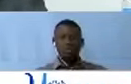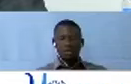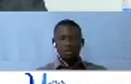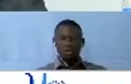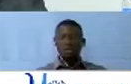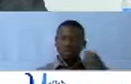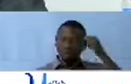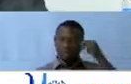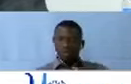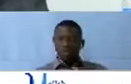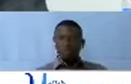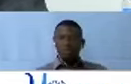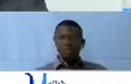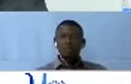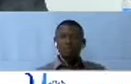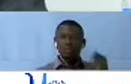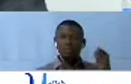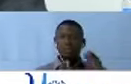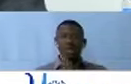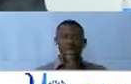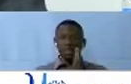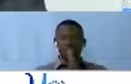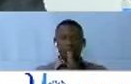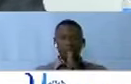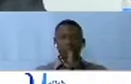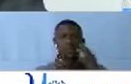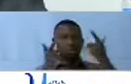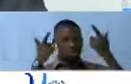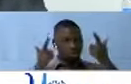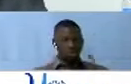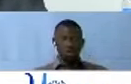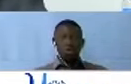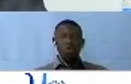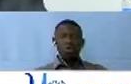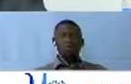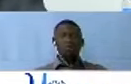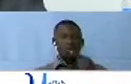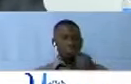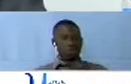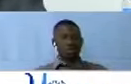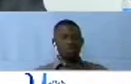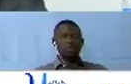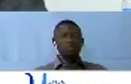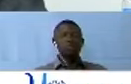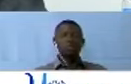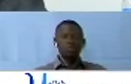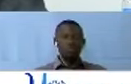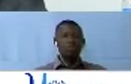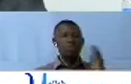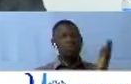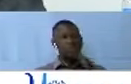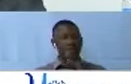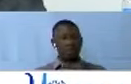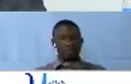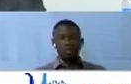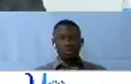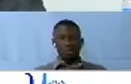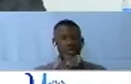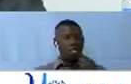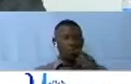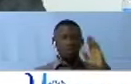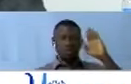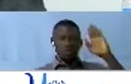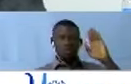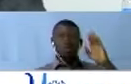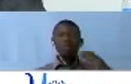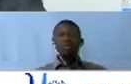it is a criminal offense in the laws of this country to lie on the oath. Yes, it is also an